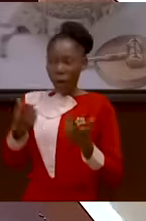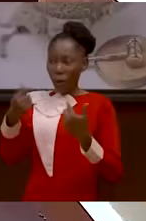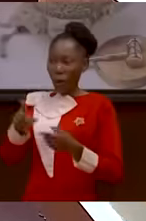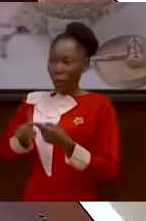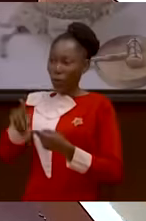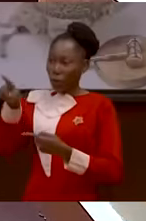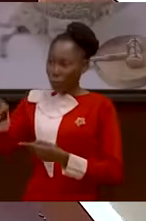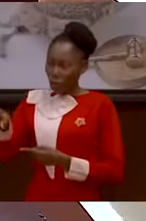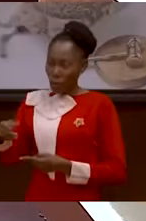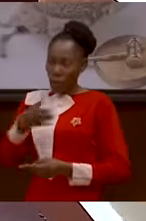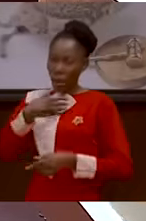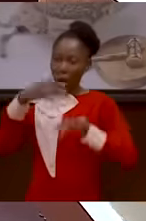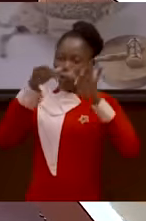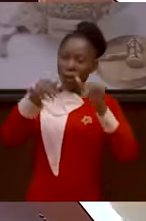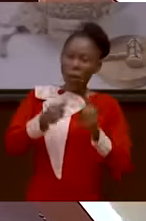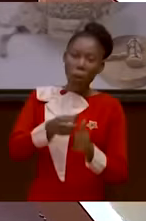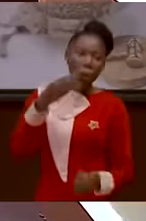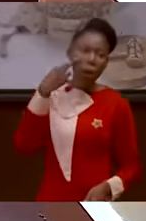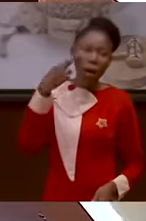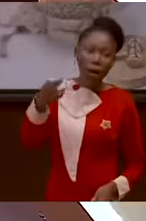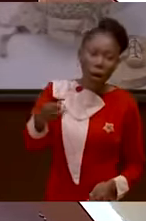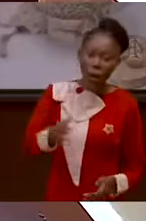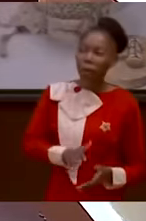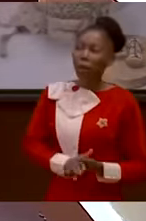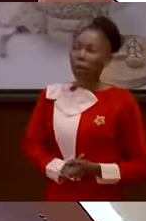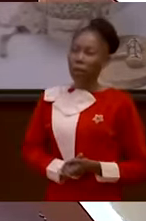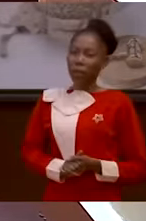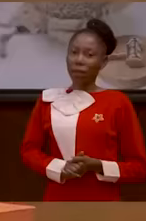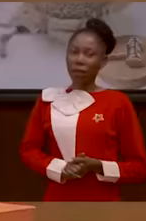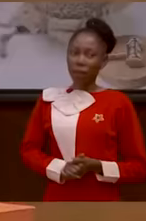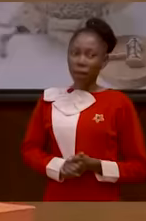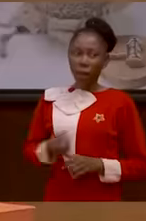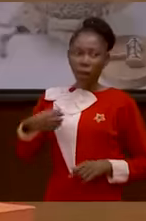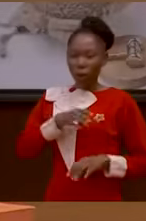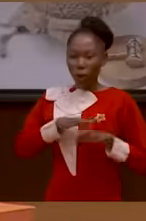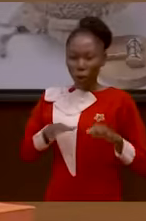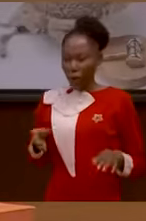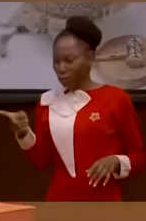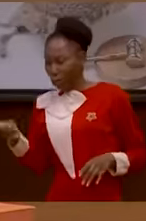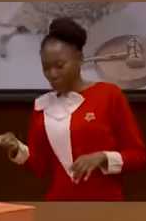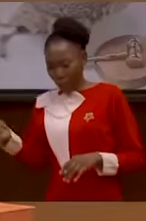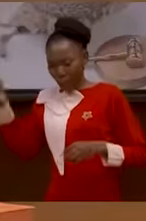free, stay with her, and be at peace. I don't want either of you